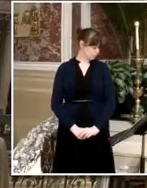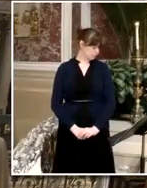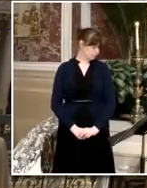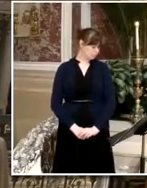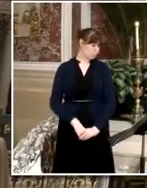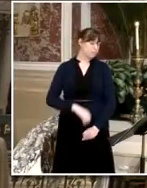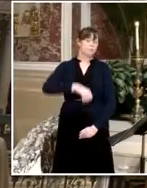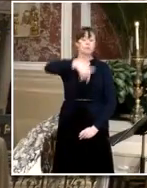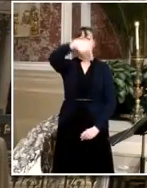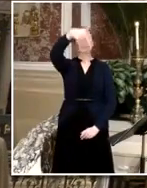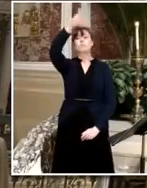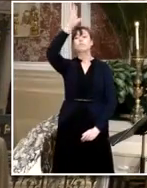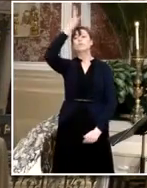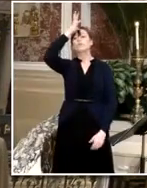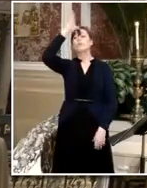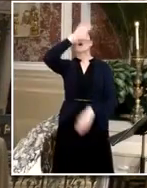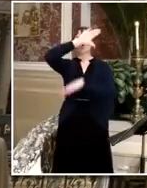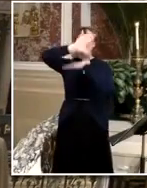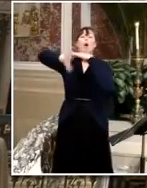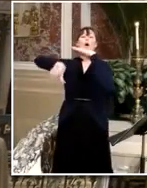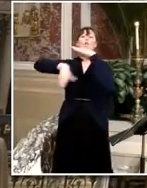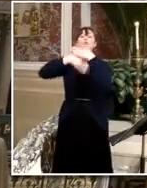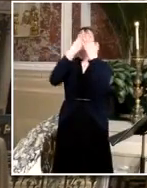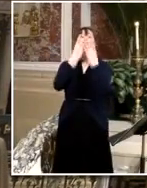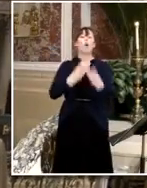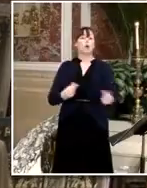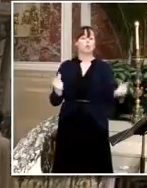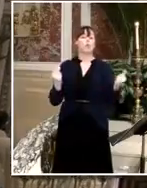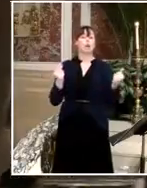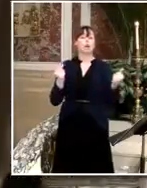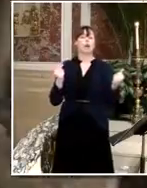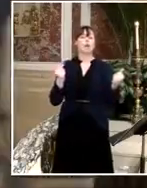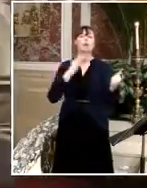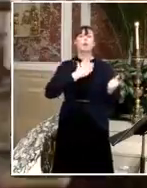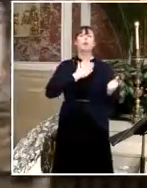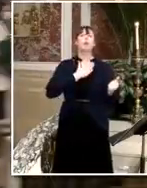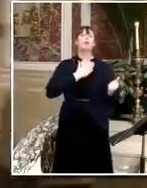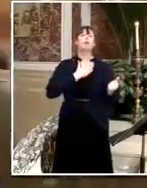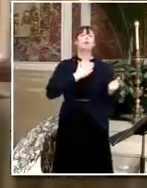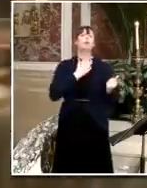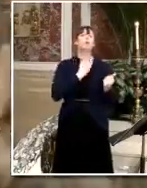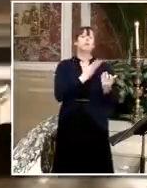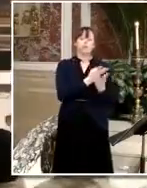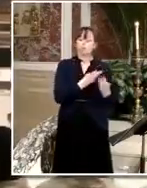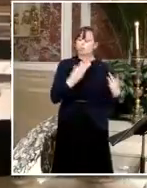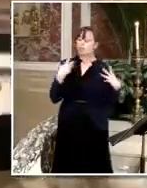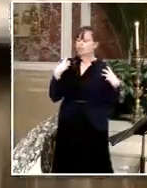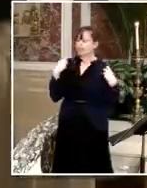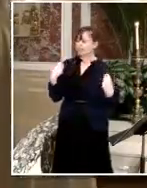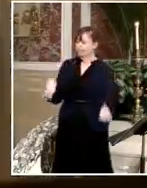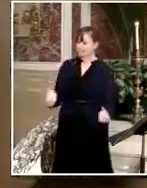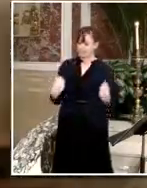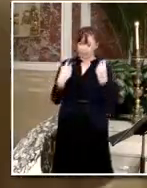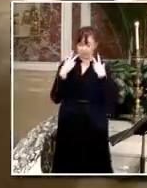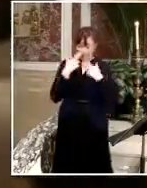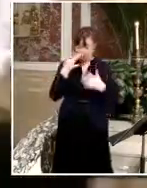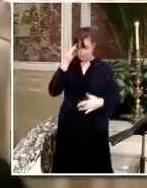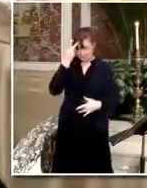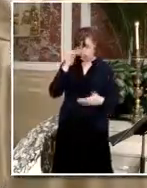O God, Father of all consolation, who will to heal the infirmities of the weak through your